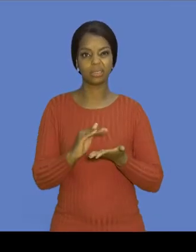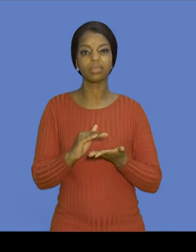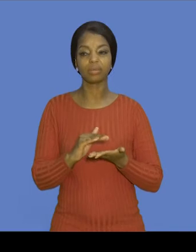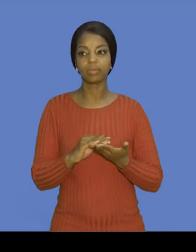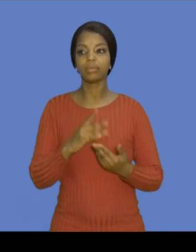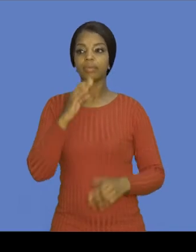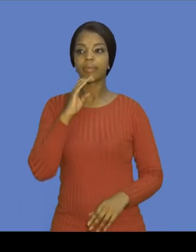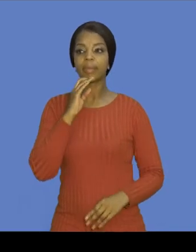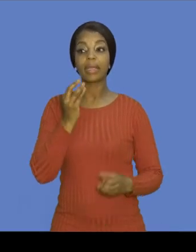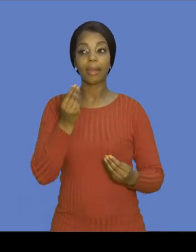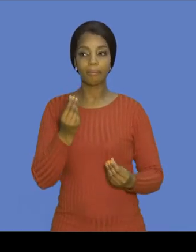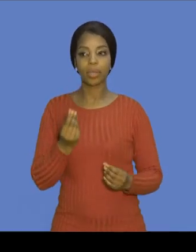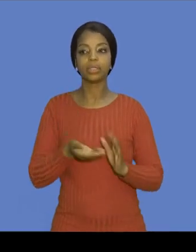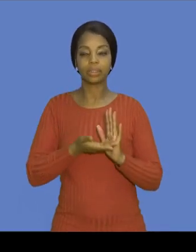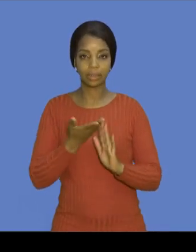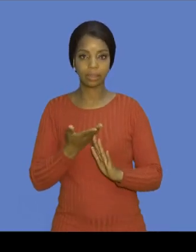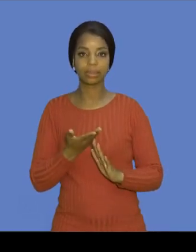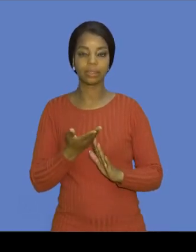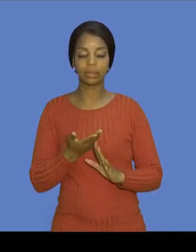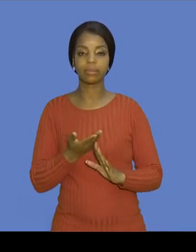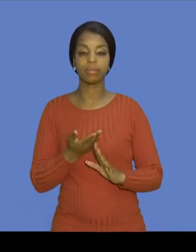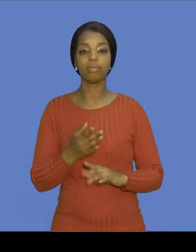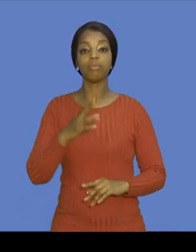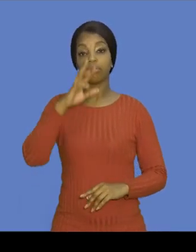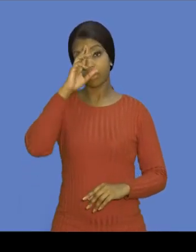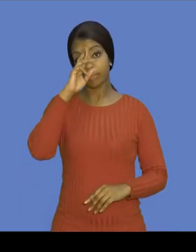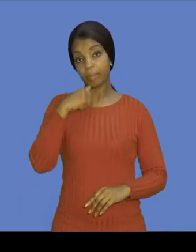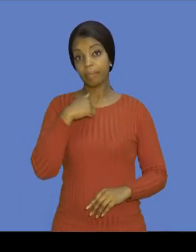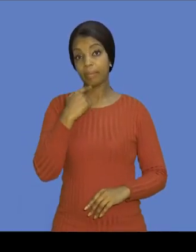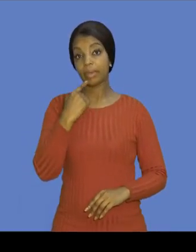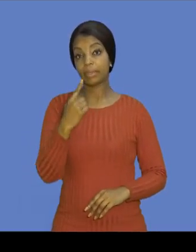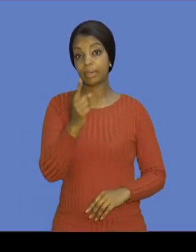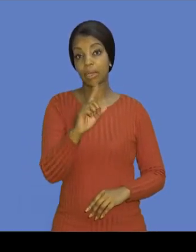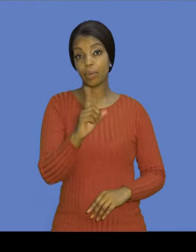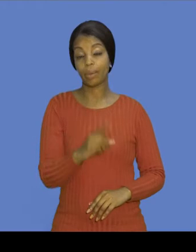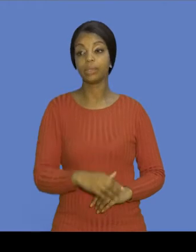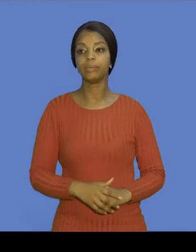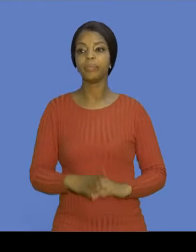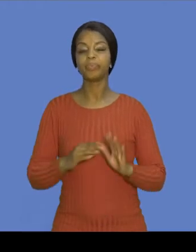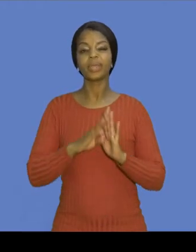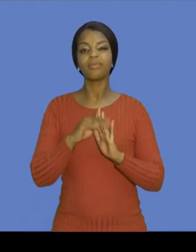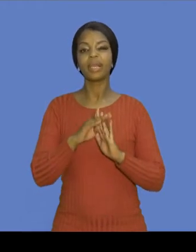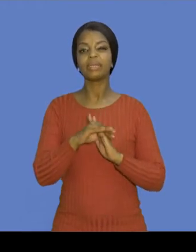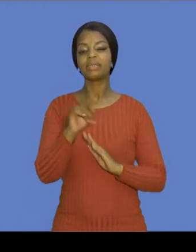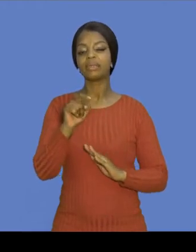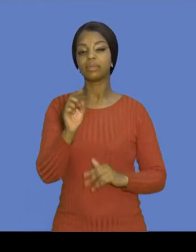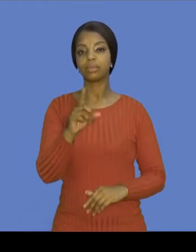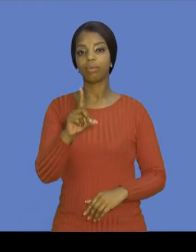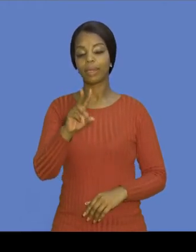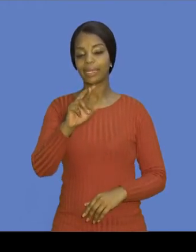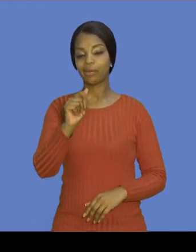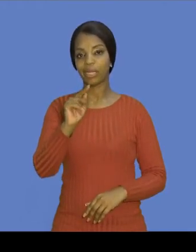I said the definition was. Inflation is the rate at which, not necessarily that the rate